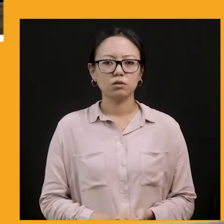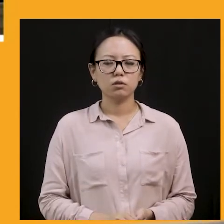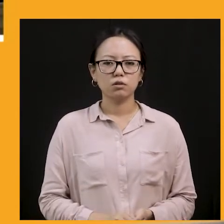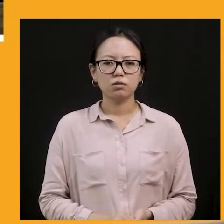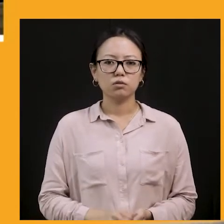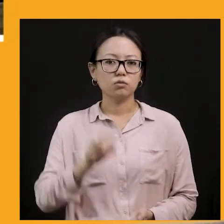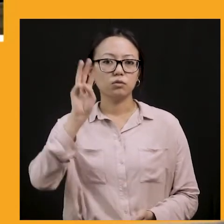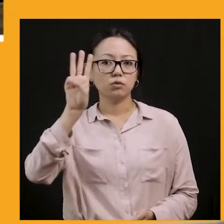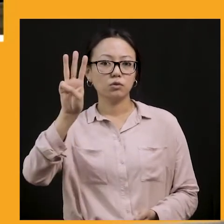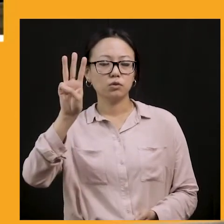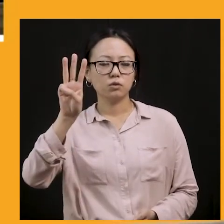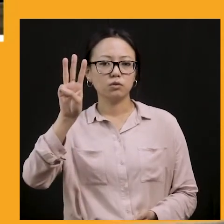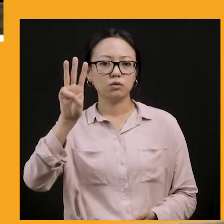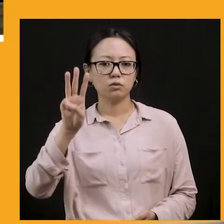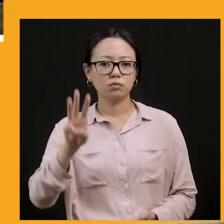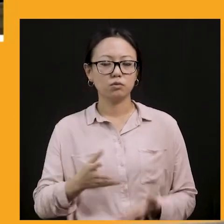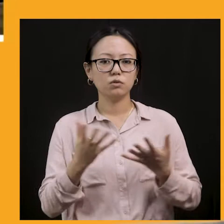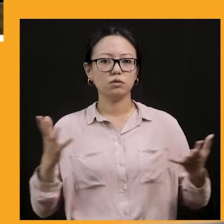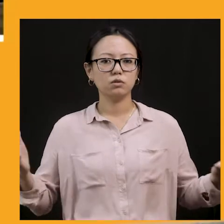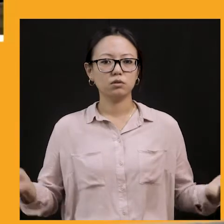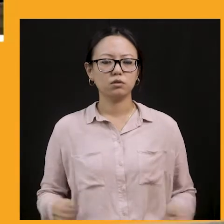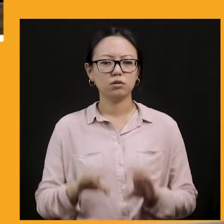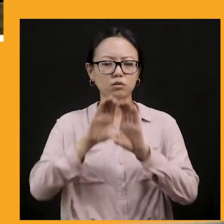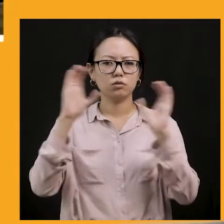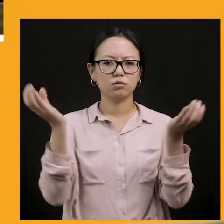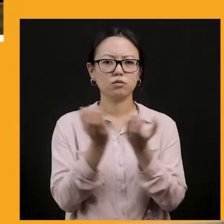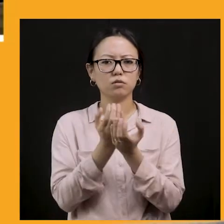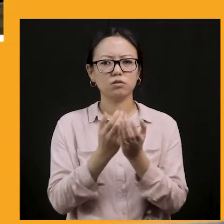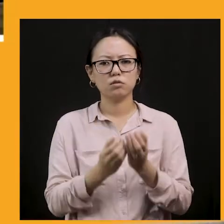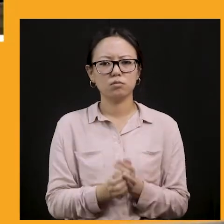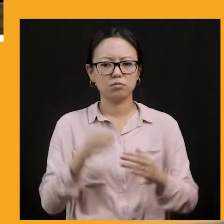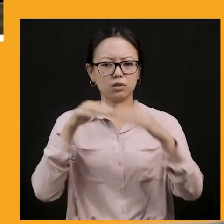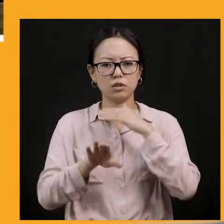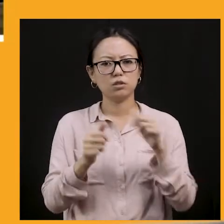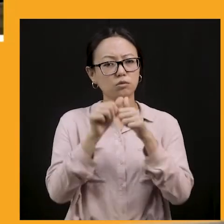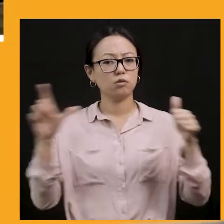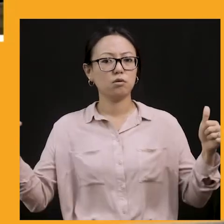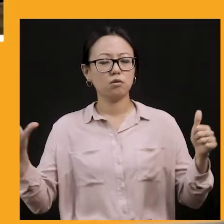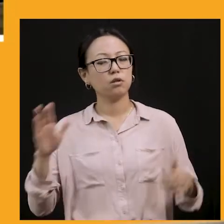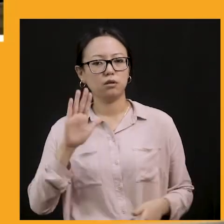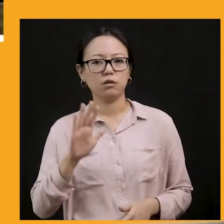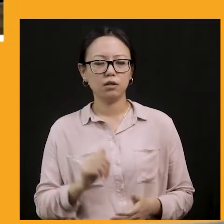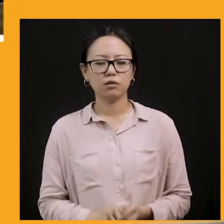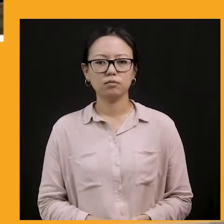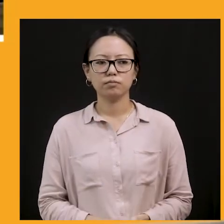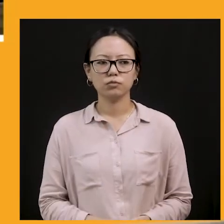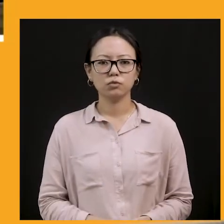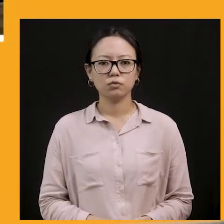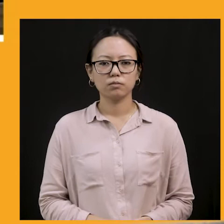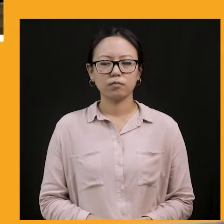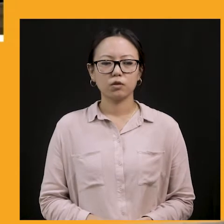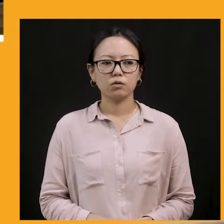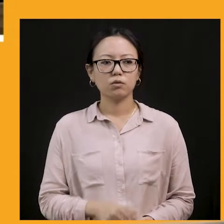these are very common: blackboard, duster, chalk. So this is an example